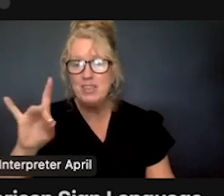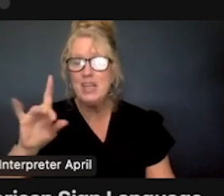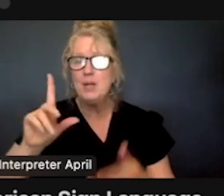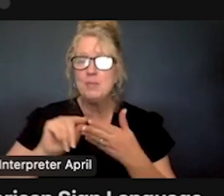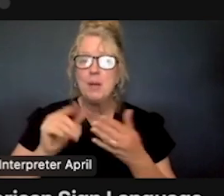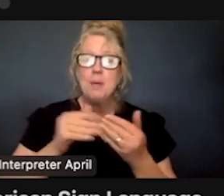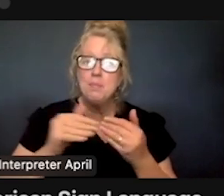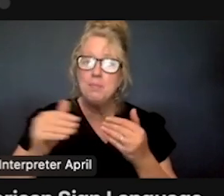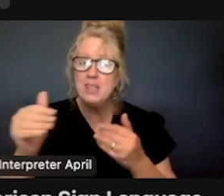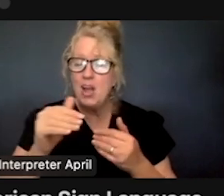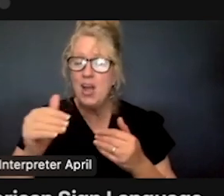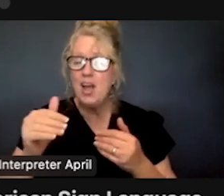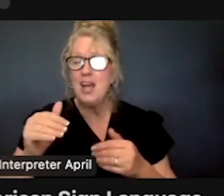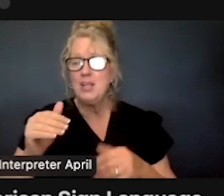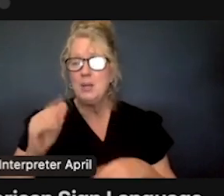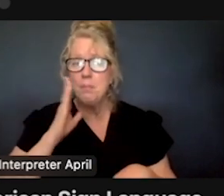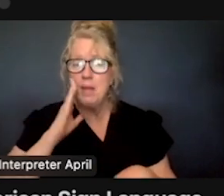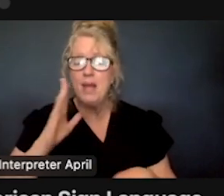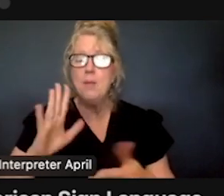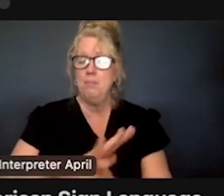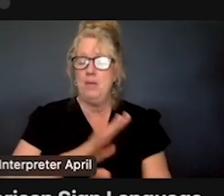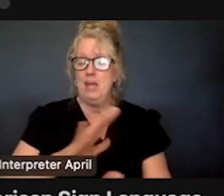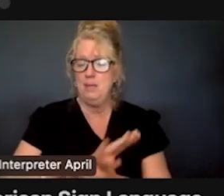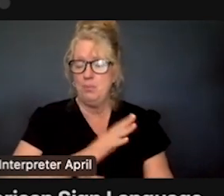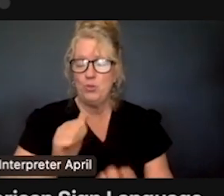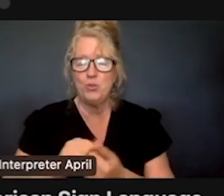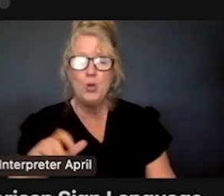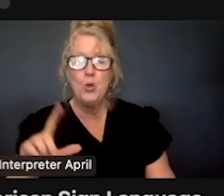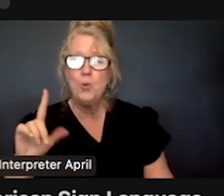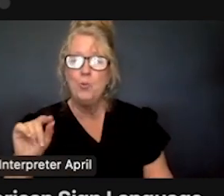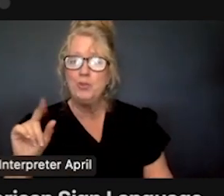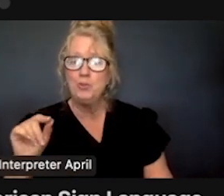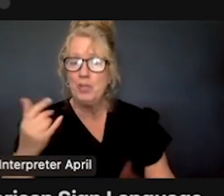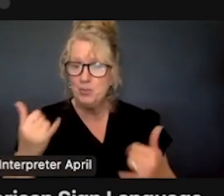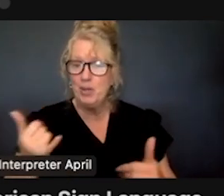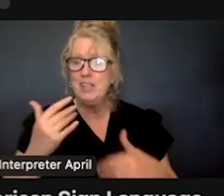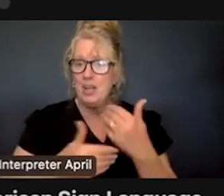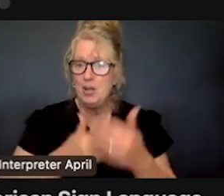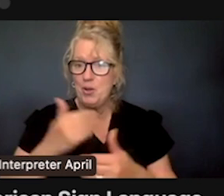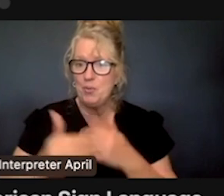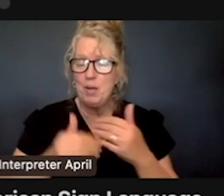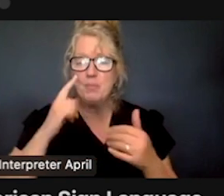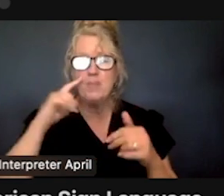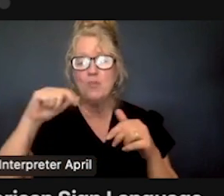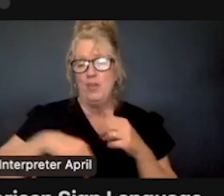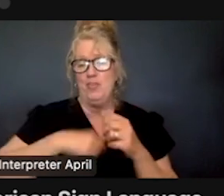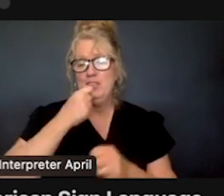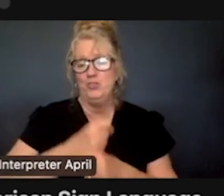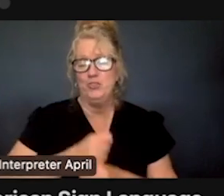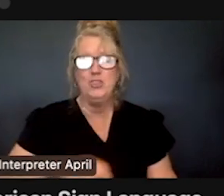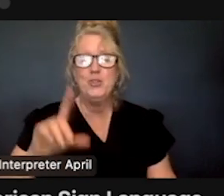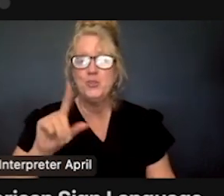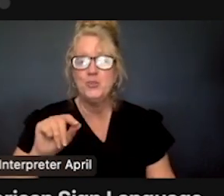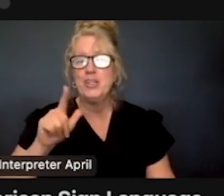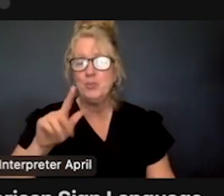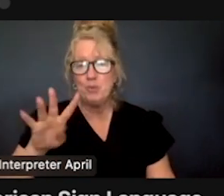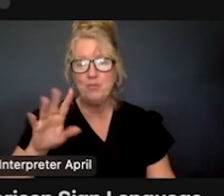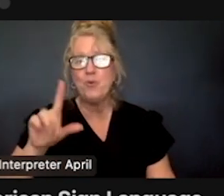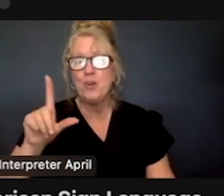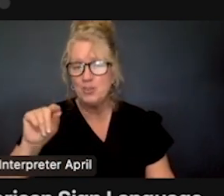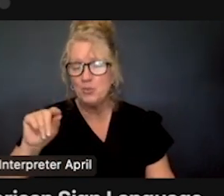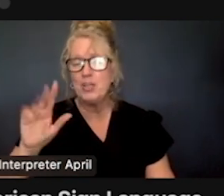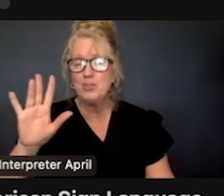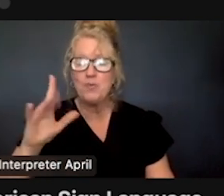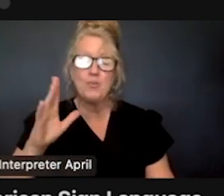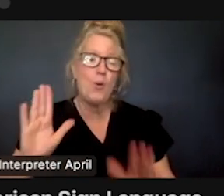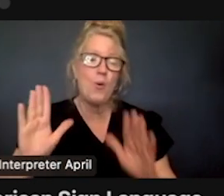Beds papers as of now, with 20 currently in the works for fiscal year 2024 and 2025. So hopefully we'll have